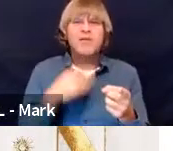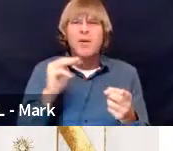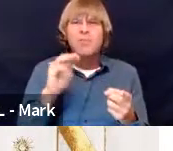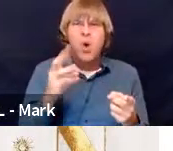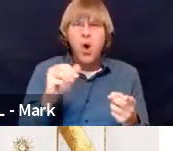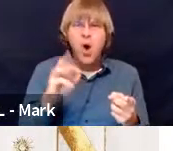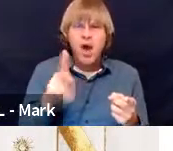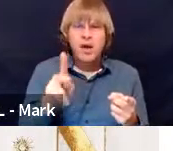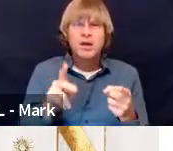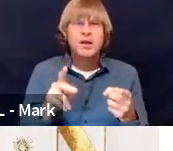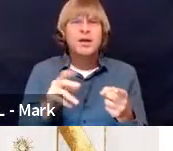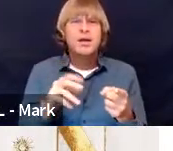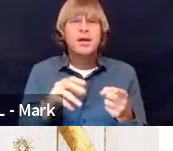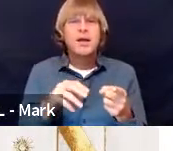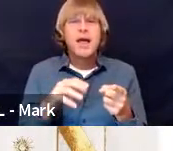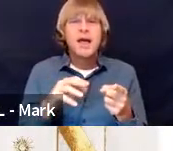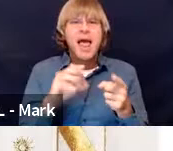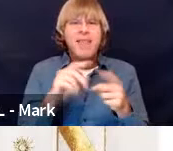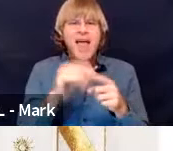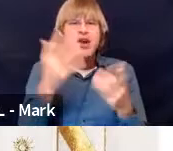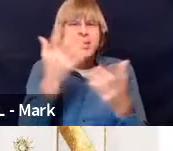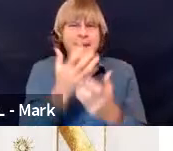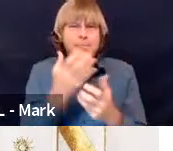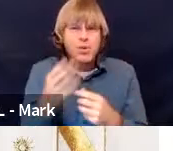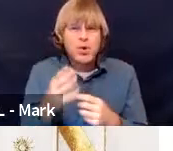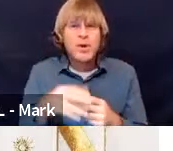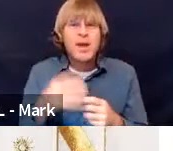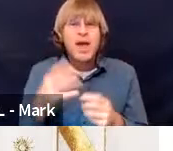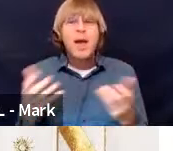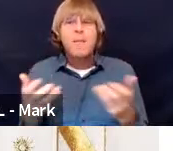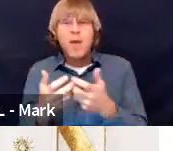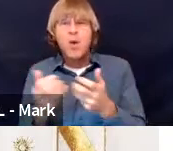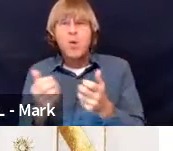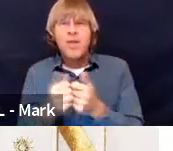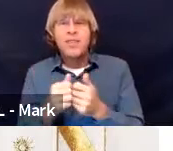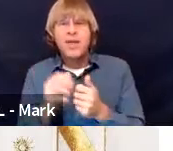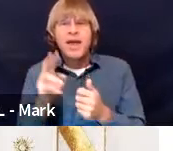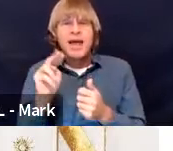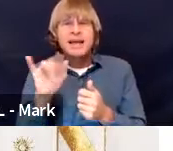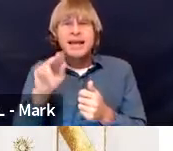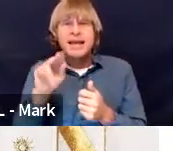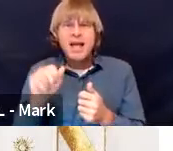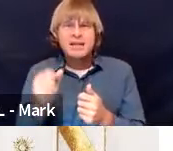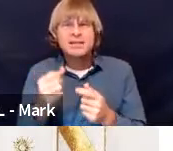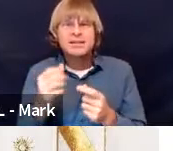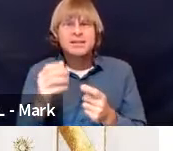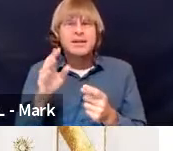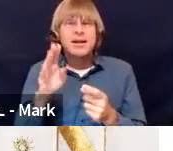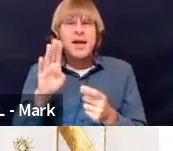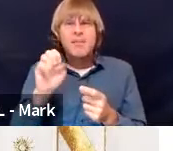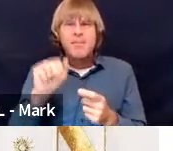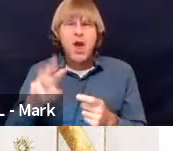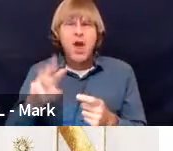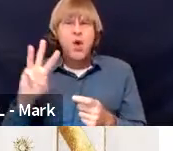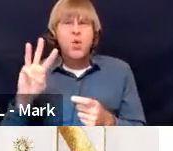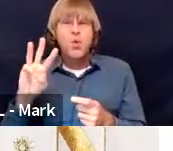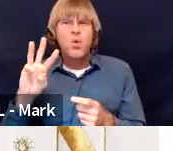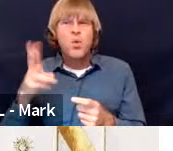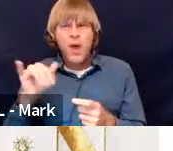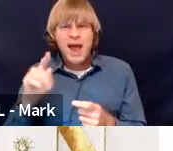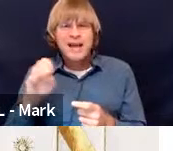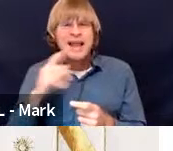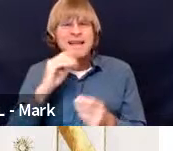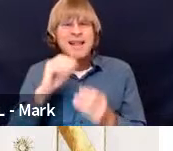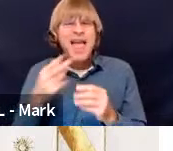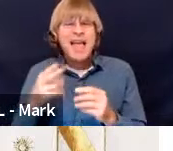Mohawk Carnival in that deep blue paired with Nina's bare white and its subtle